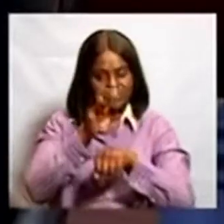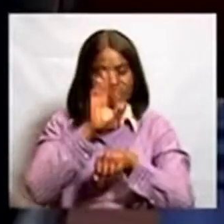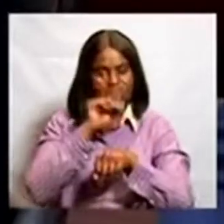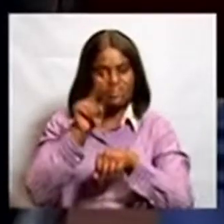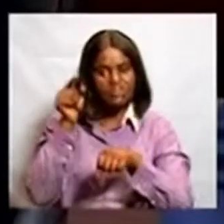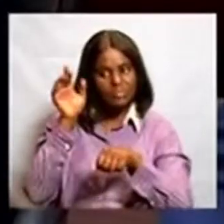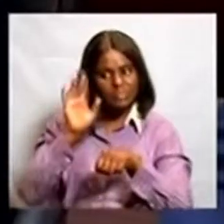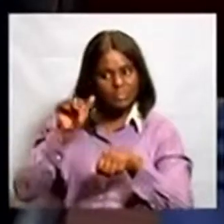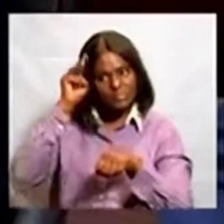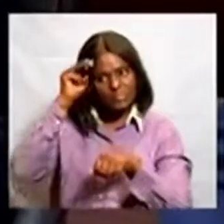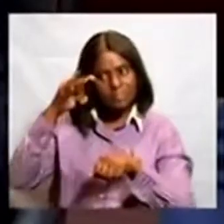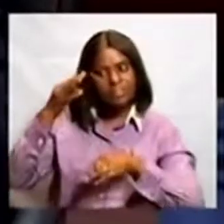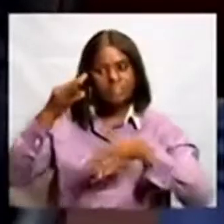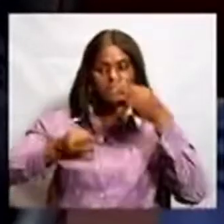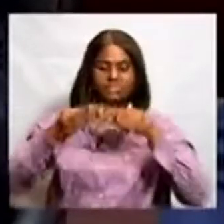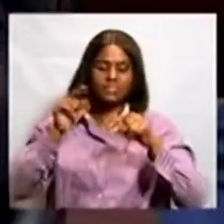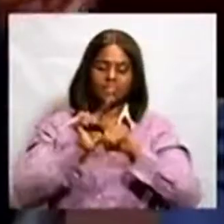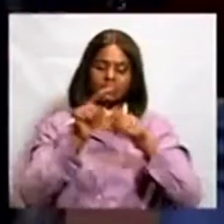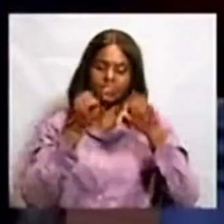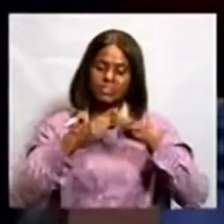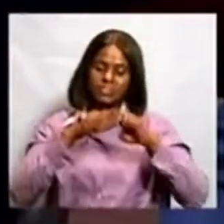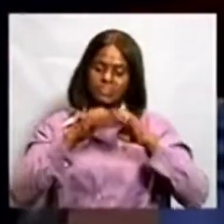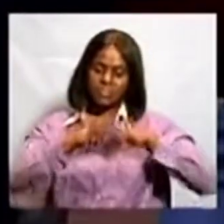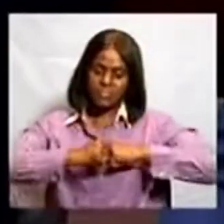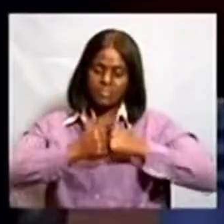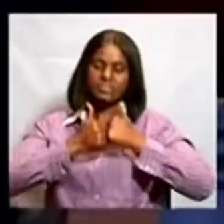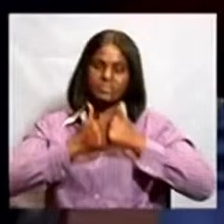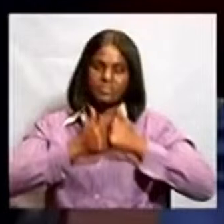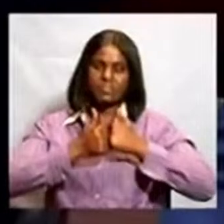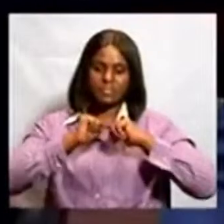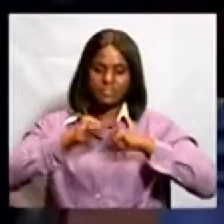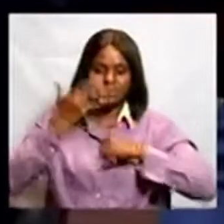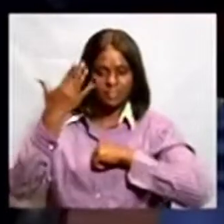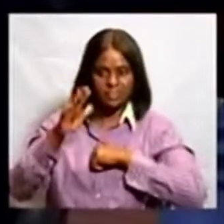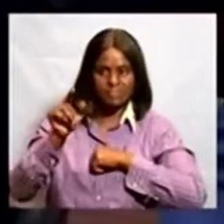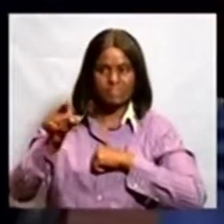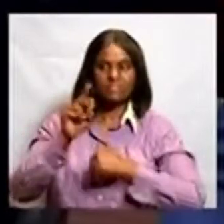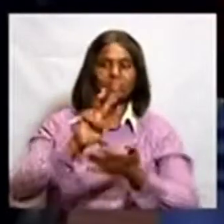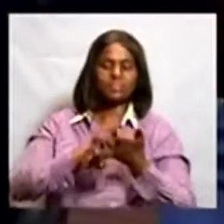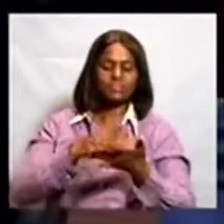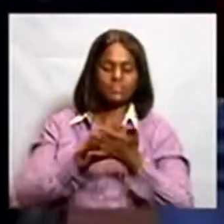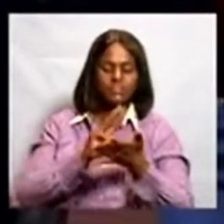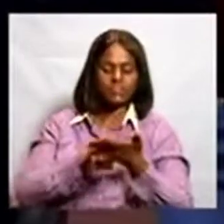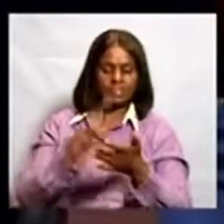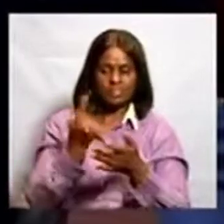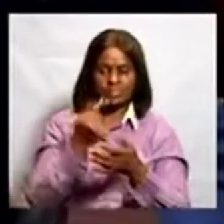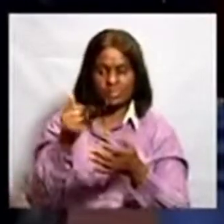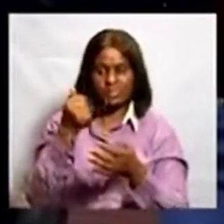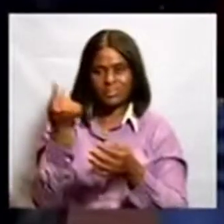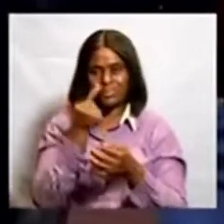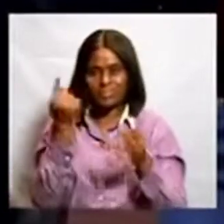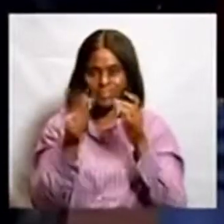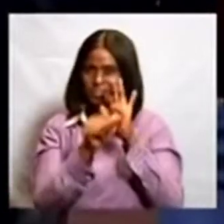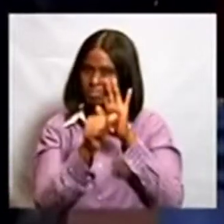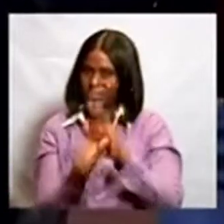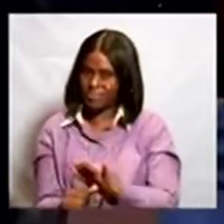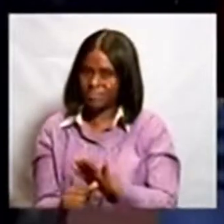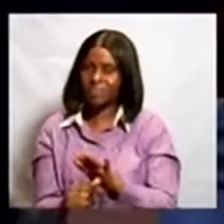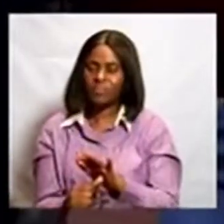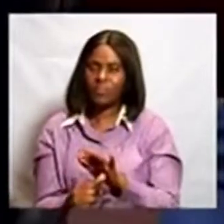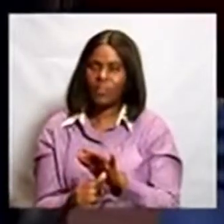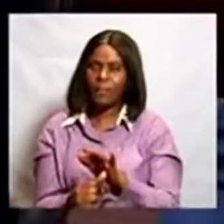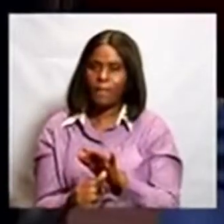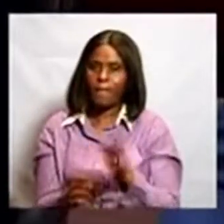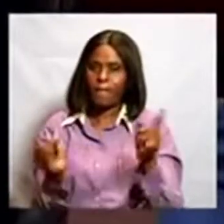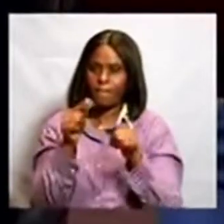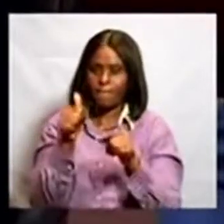by Minister of Justice, and even our permanent witness, except that he was a bit suppressed